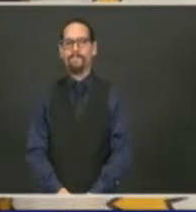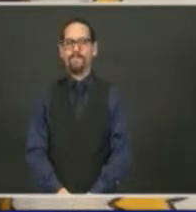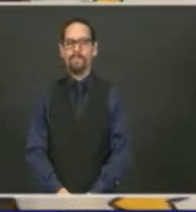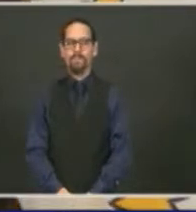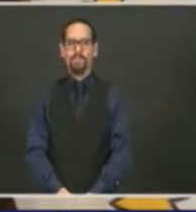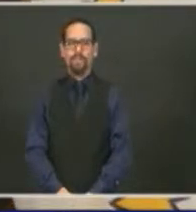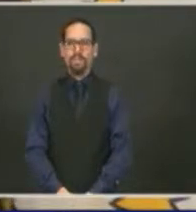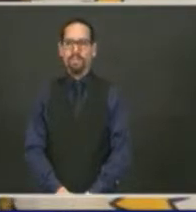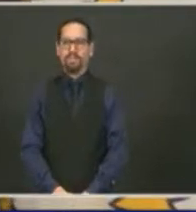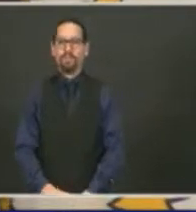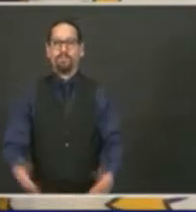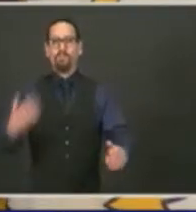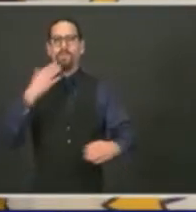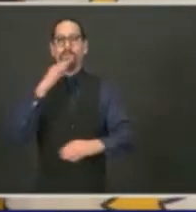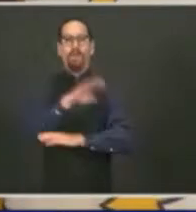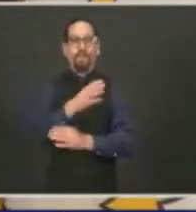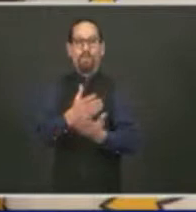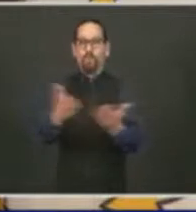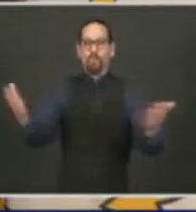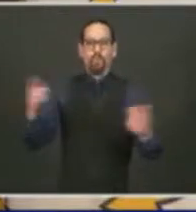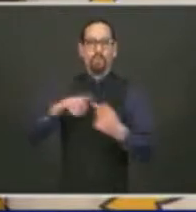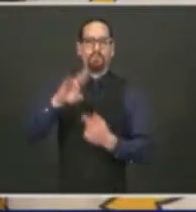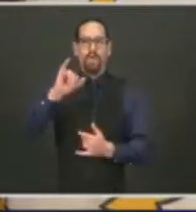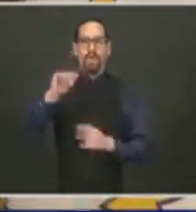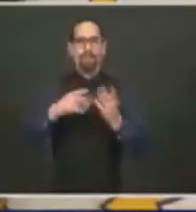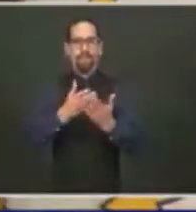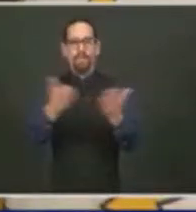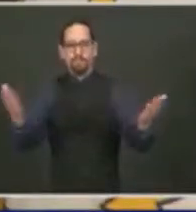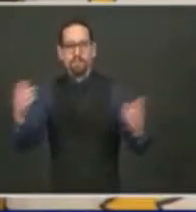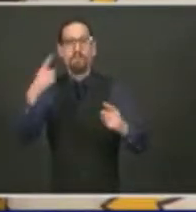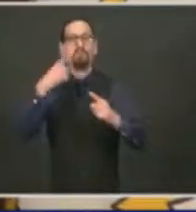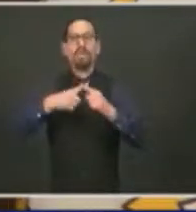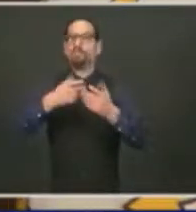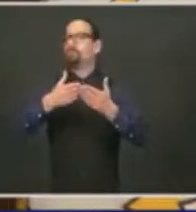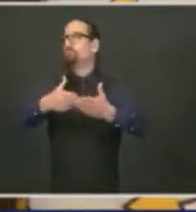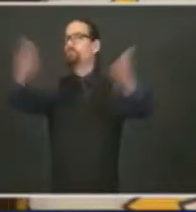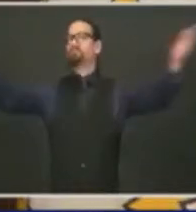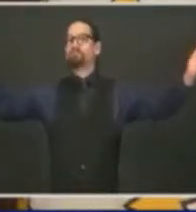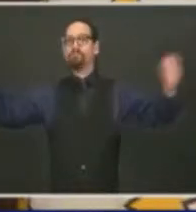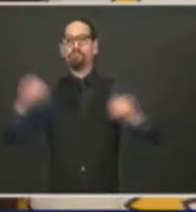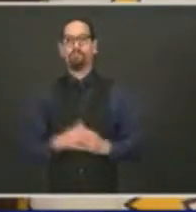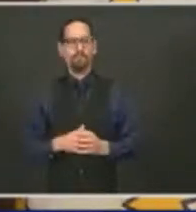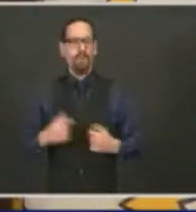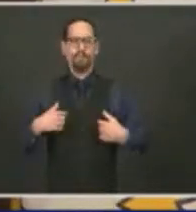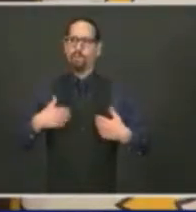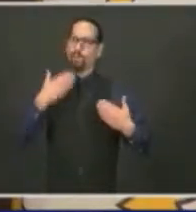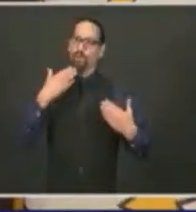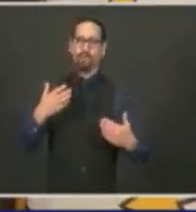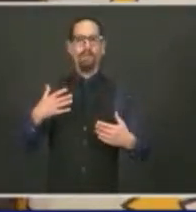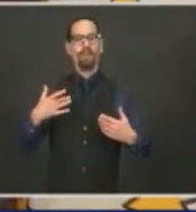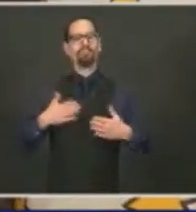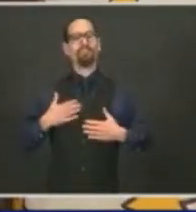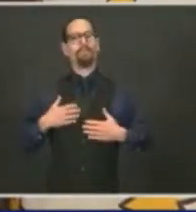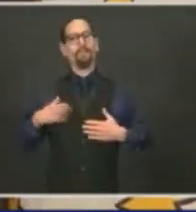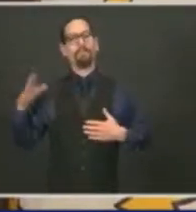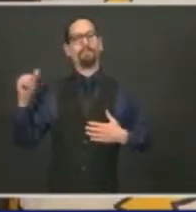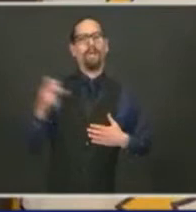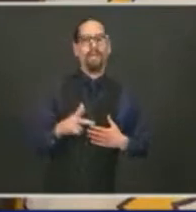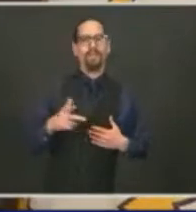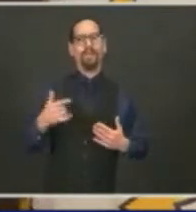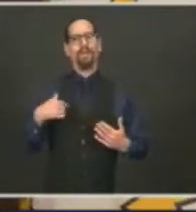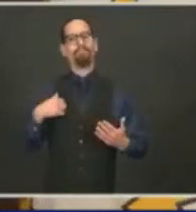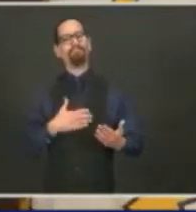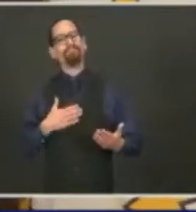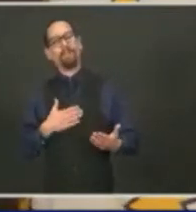Well, good afternoon, Rhode Island and beyond. It's fun to be back with you. I do enjoy our chats we have when we do this.